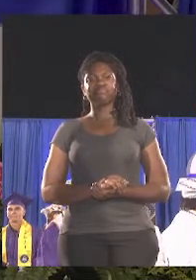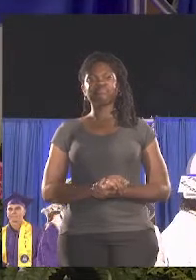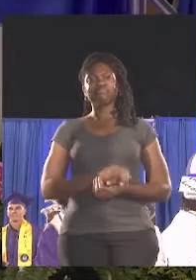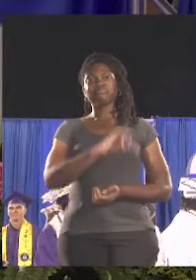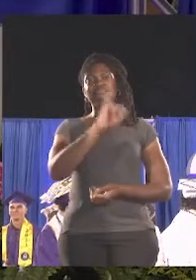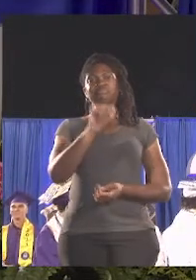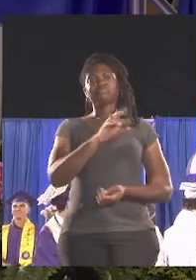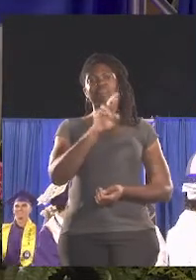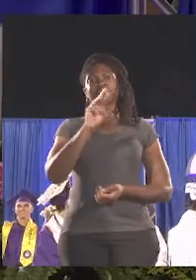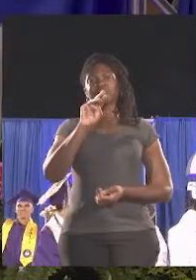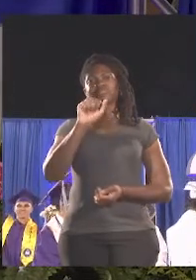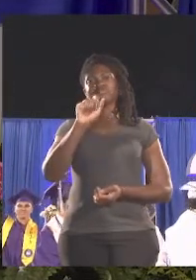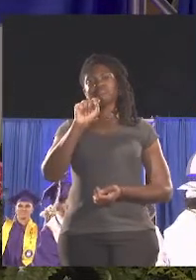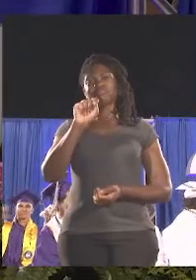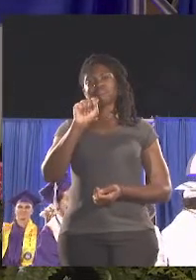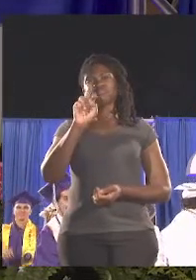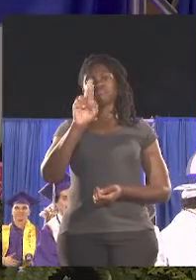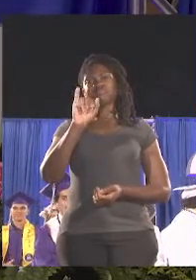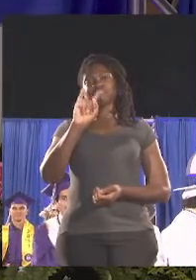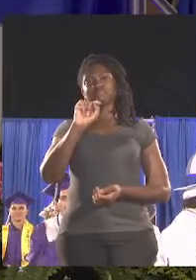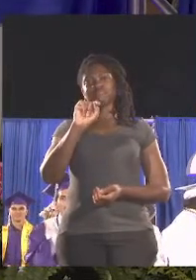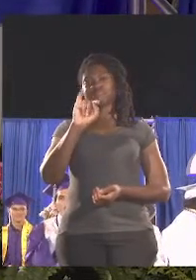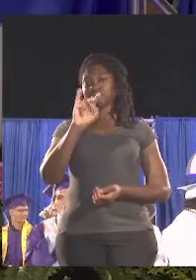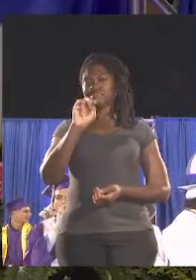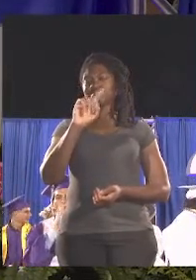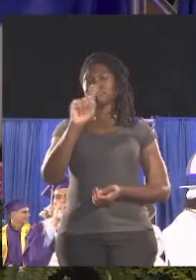Jesslyn R. Martinez, San Antonio College.